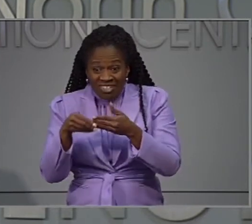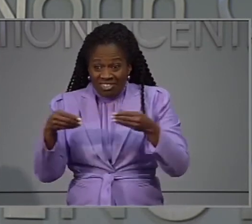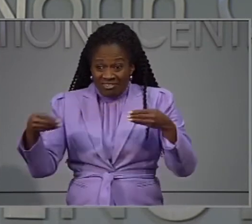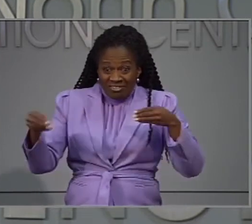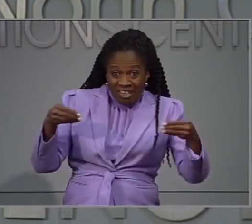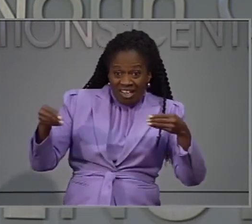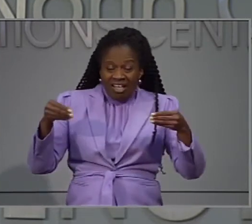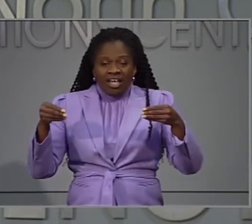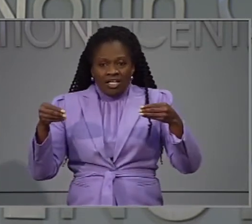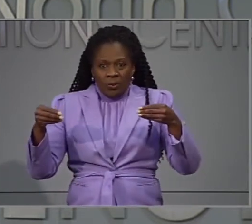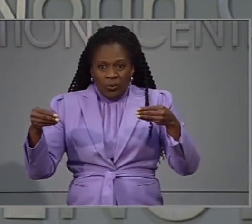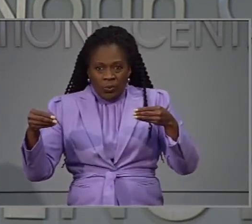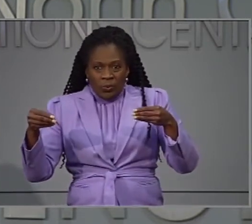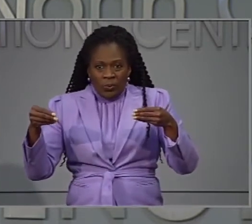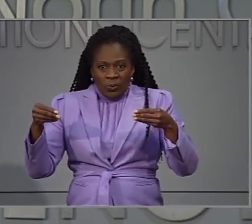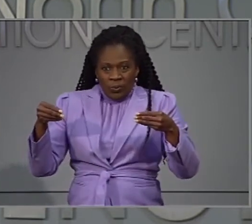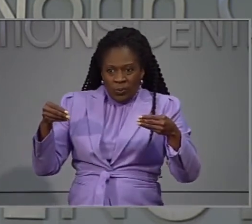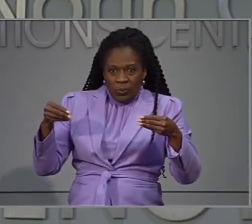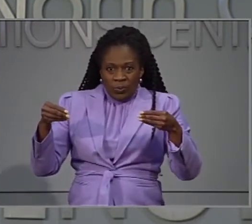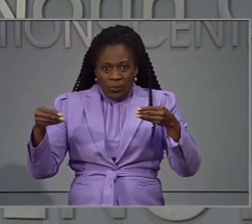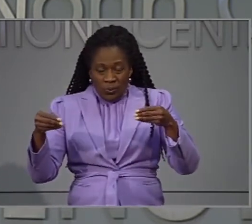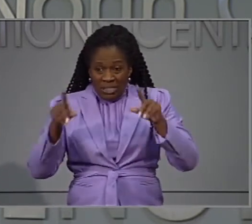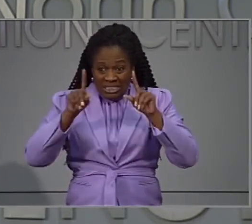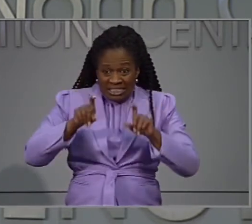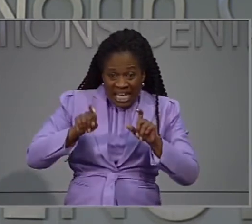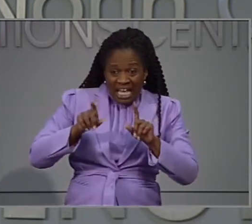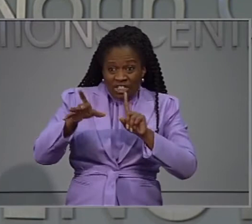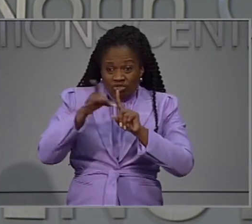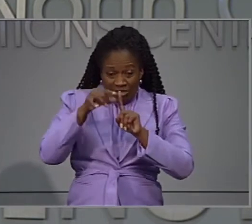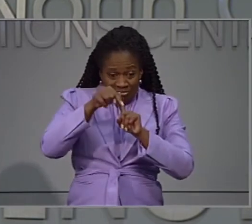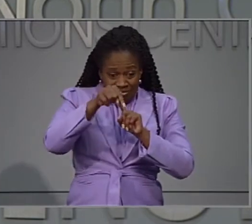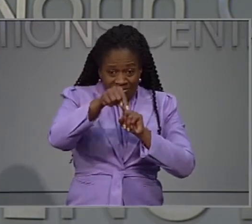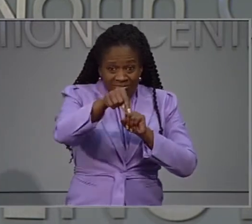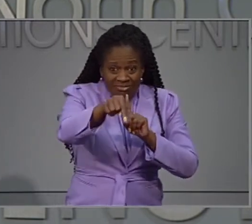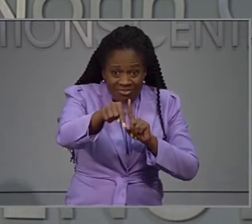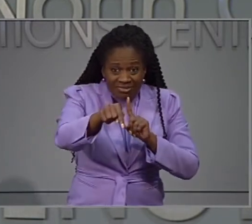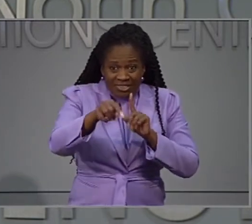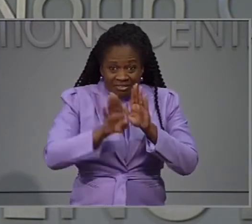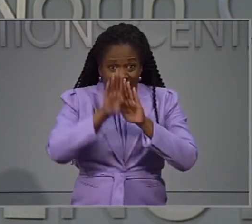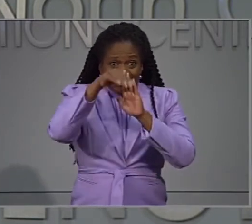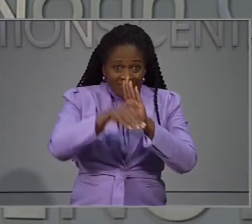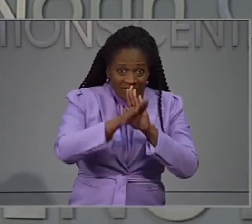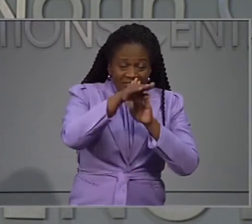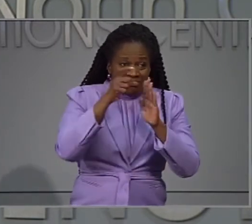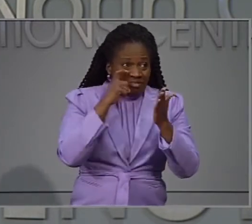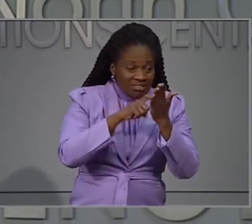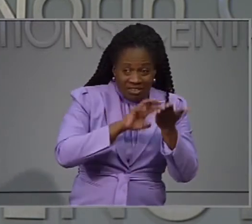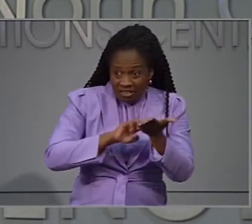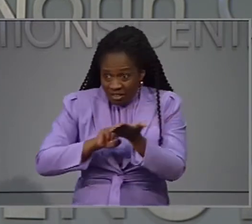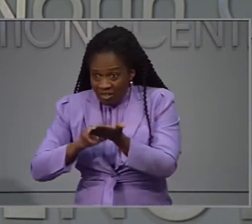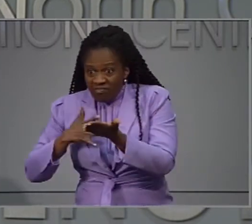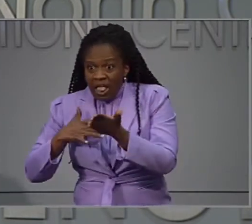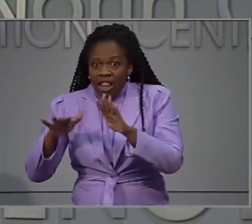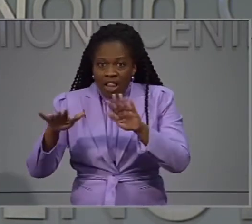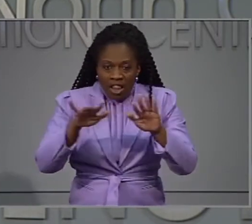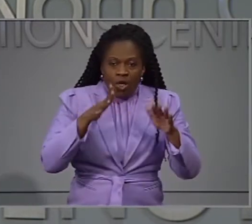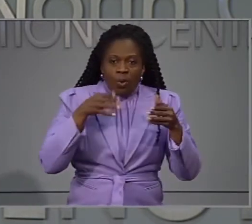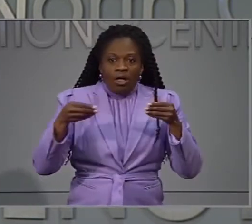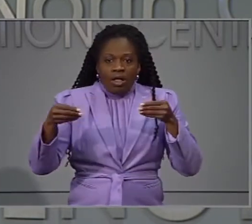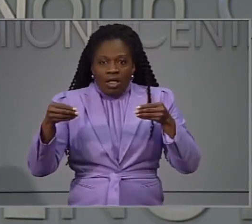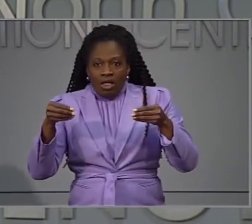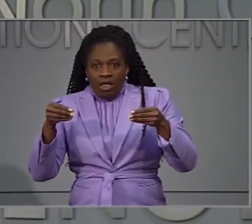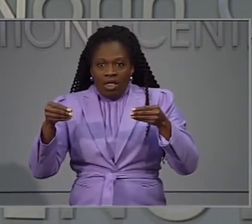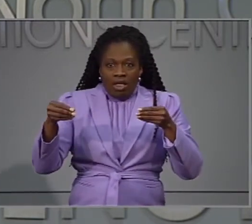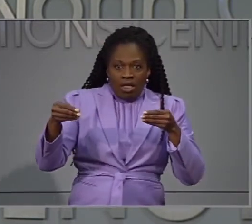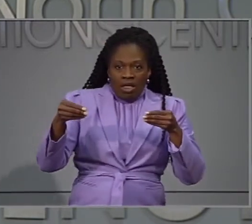of the trends, tracing and testing gets into place, and starting to do some of the things I just talked about. Thank you for the question.